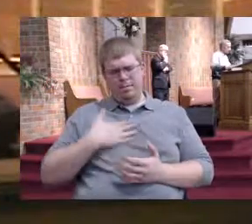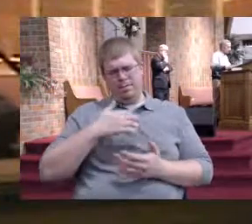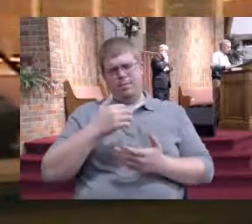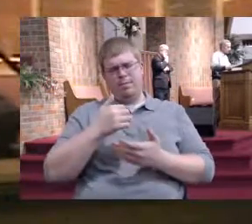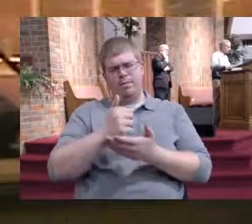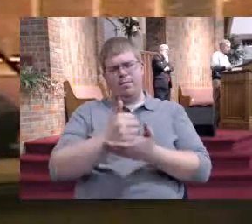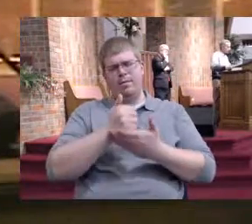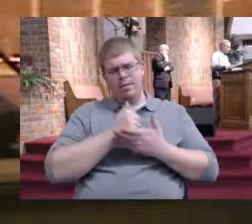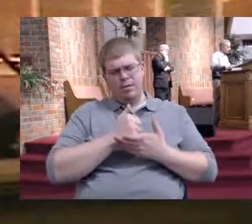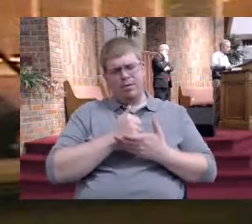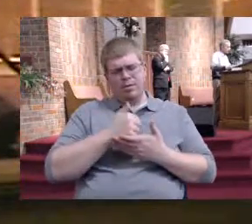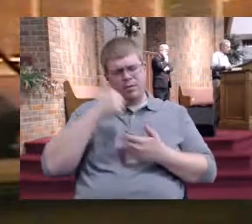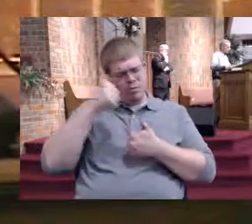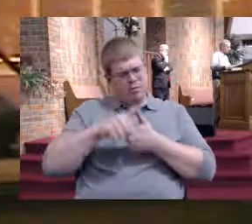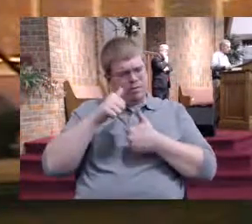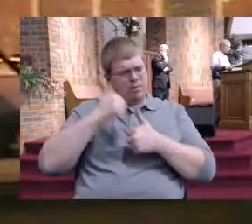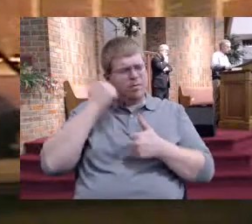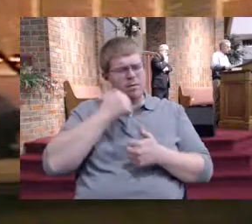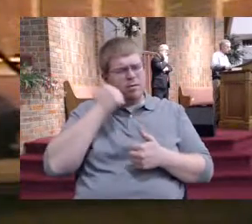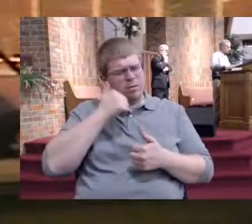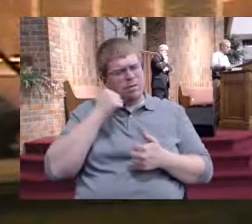remember each day just how blessed we are,